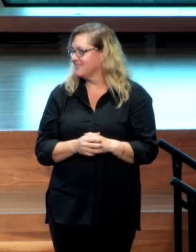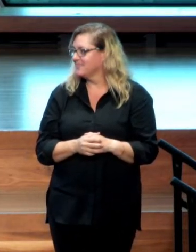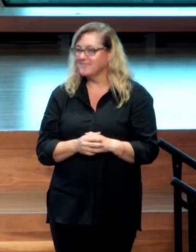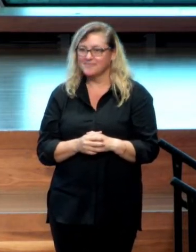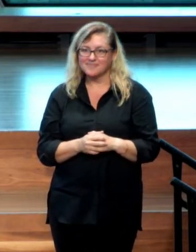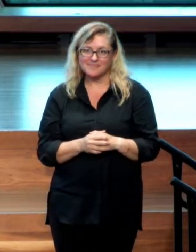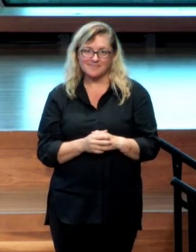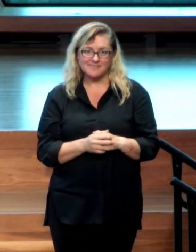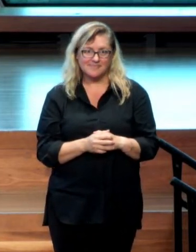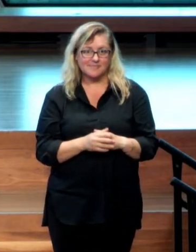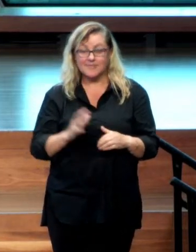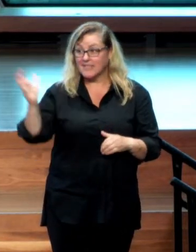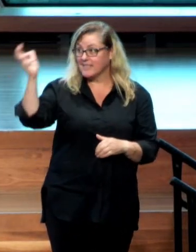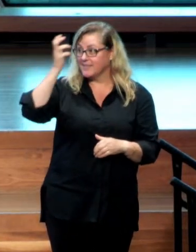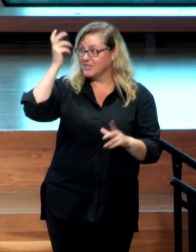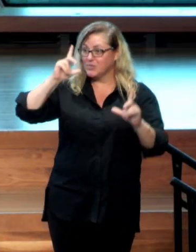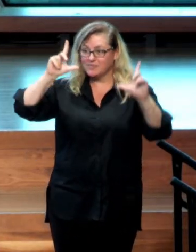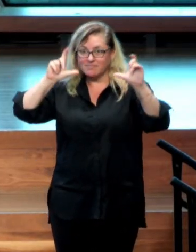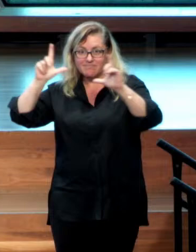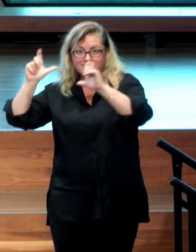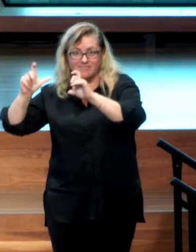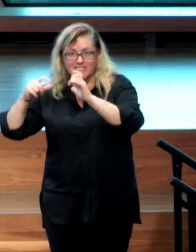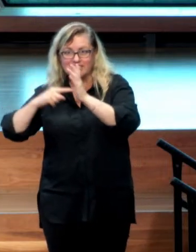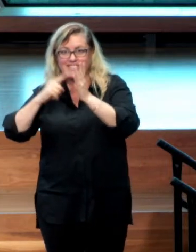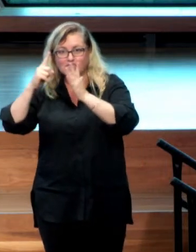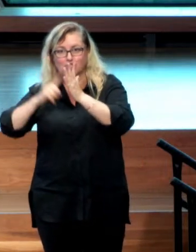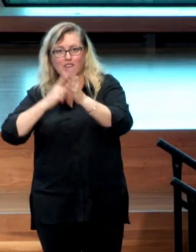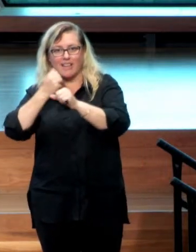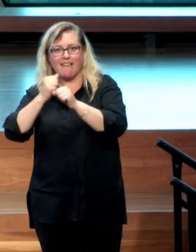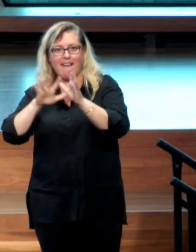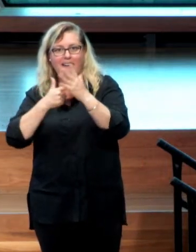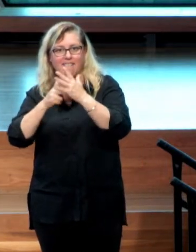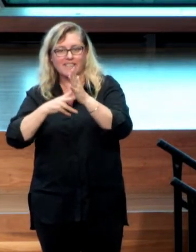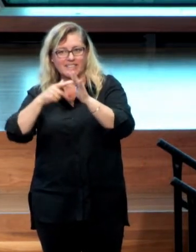Our official photographer, TJ Garvey.